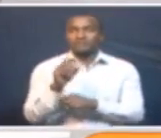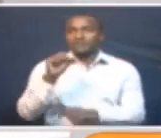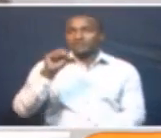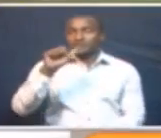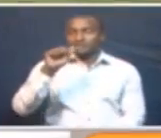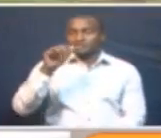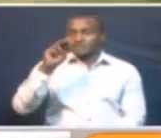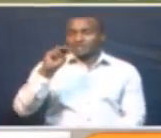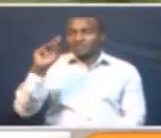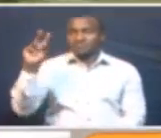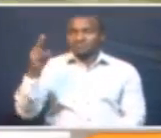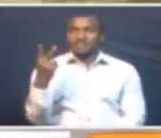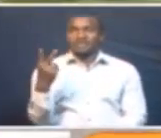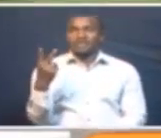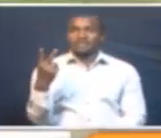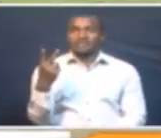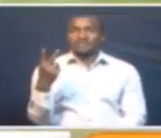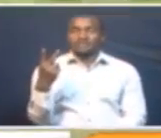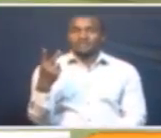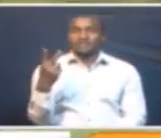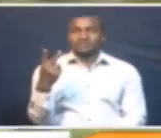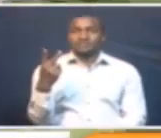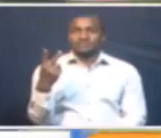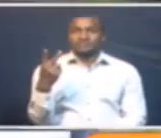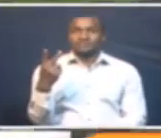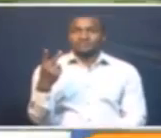emerged second, 6